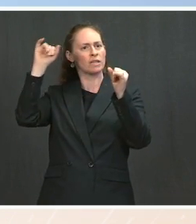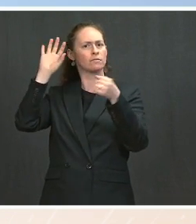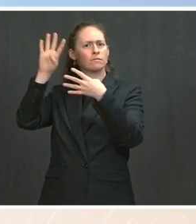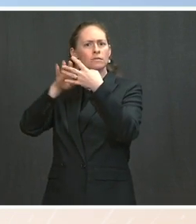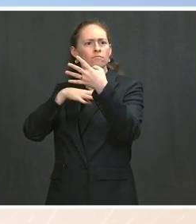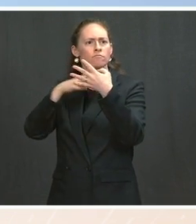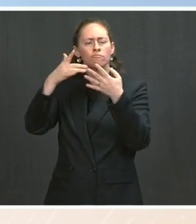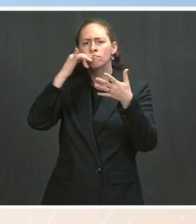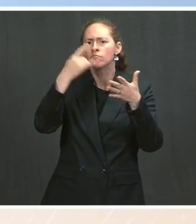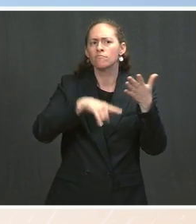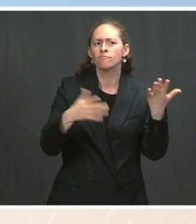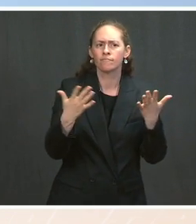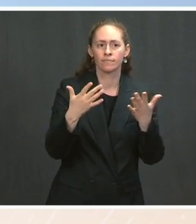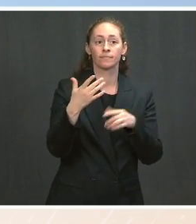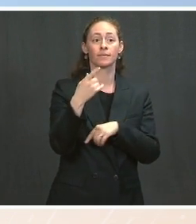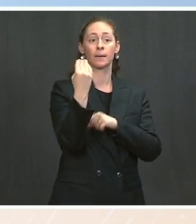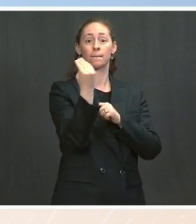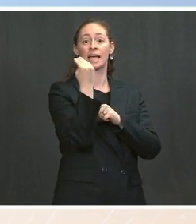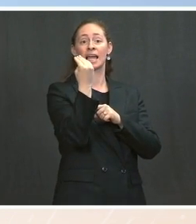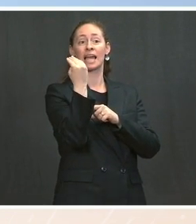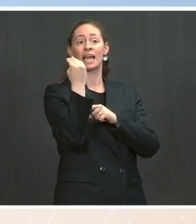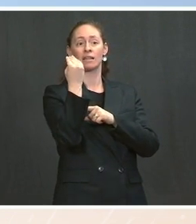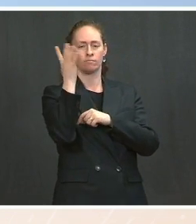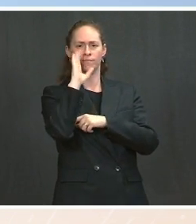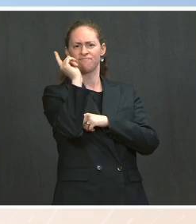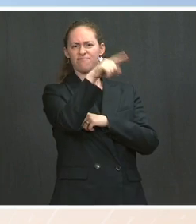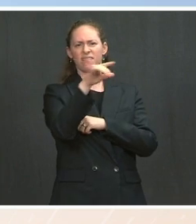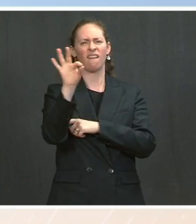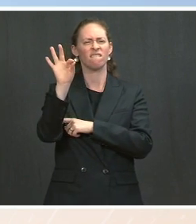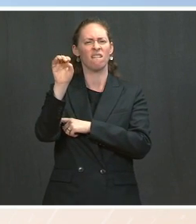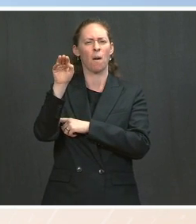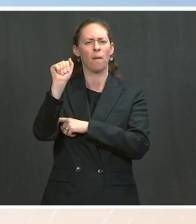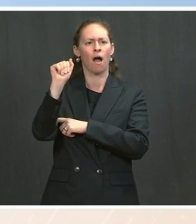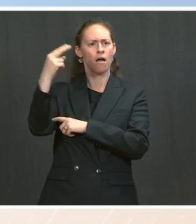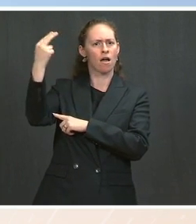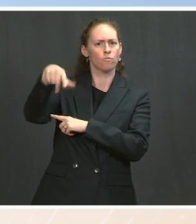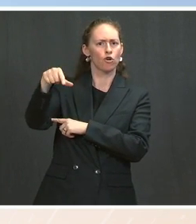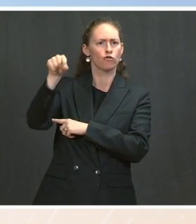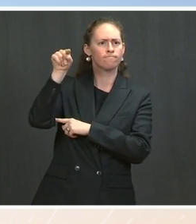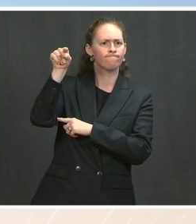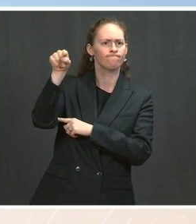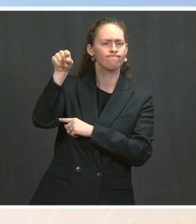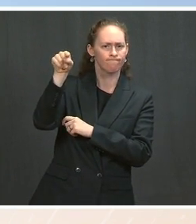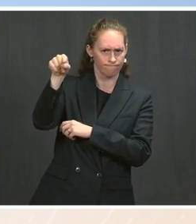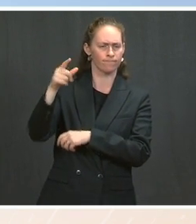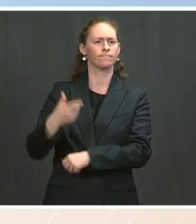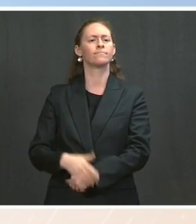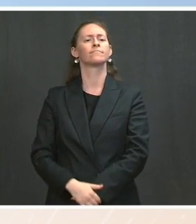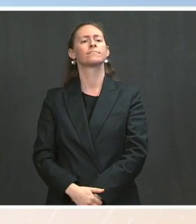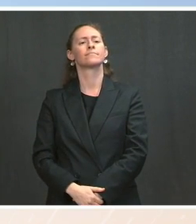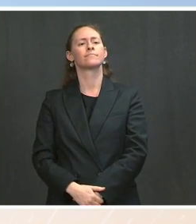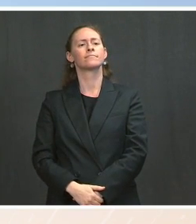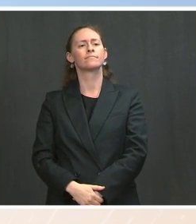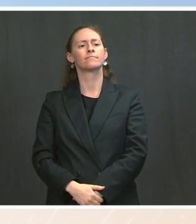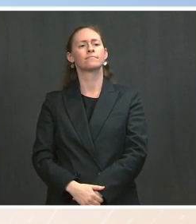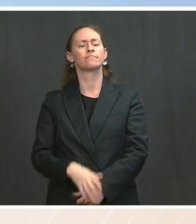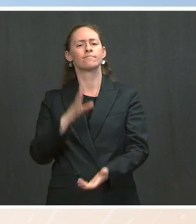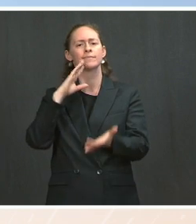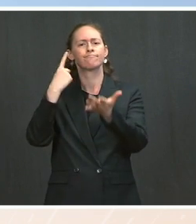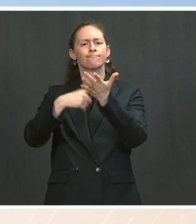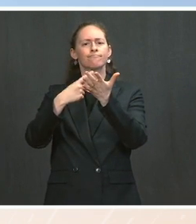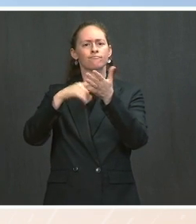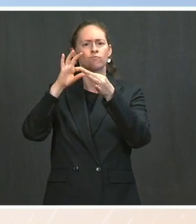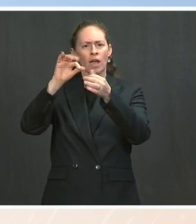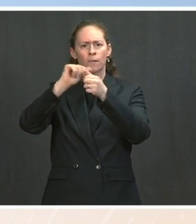FEMA headquarters in D.C. to receive a briefing on the Atlantic hurricane outlook and preparedness efforts. On Tuesday, he will mark the